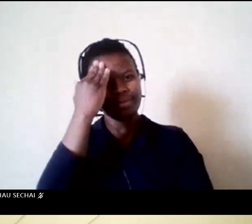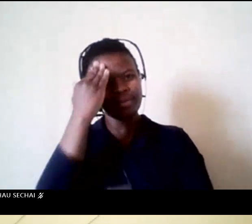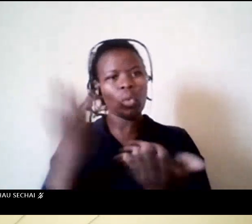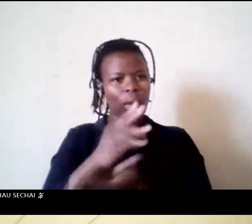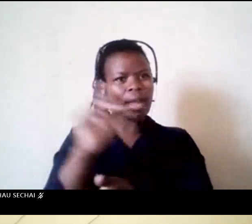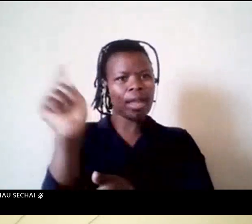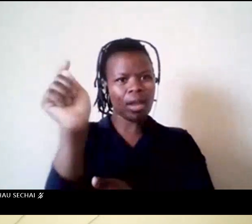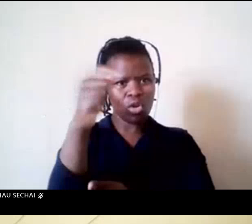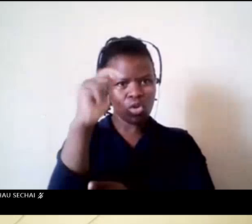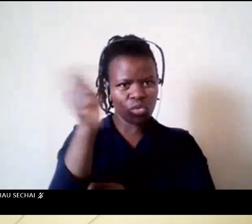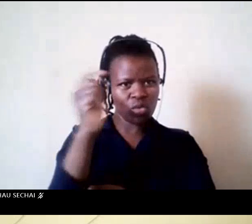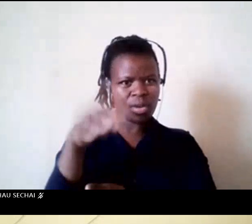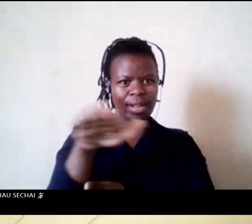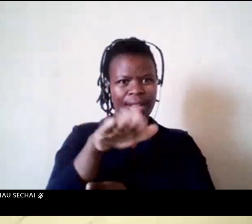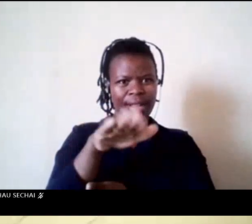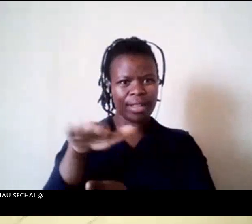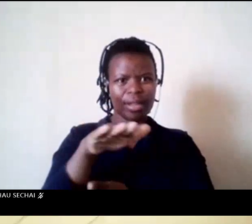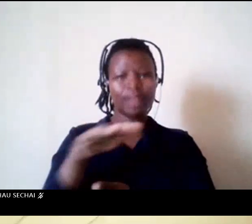predominant patriarchal